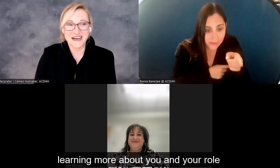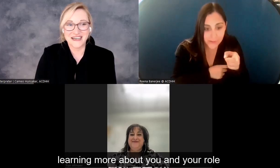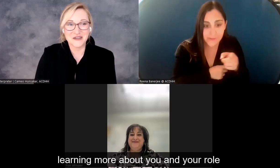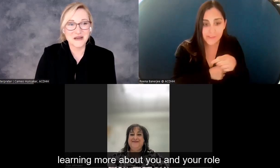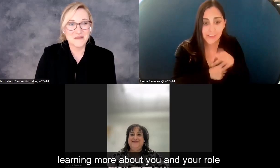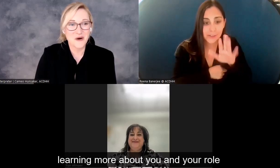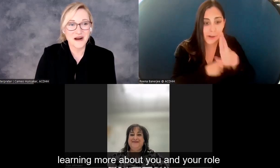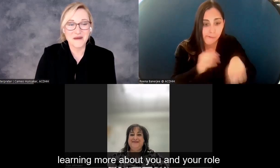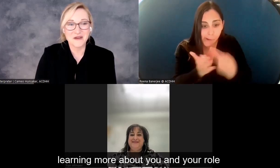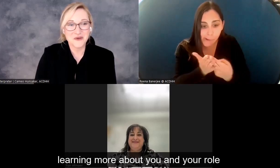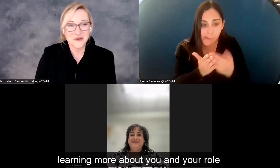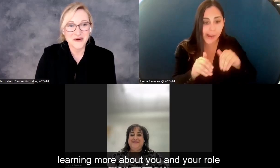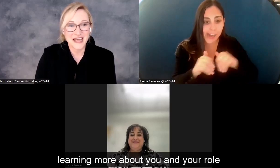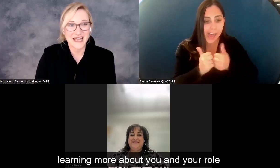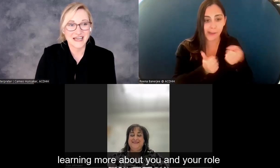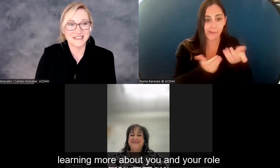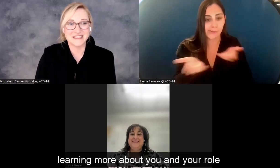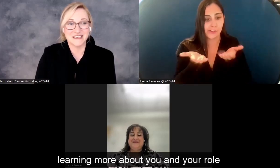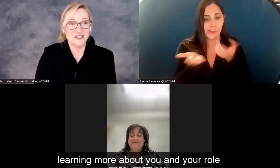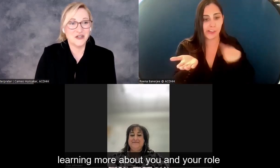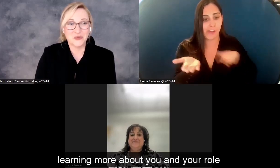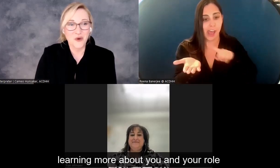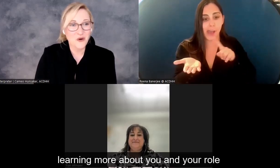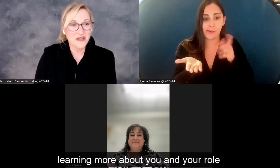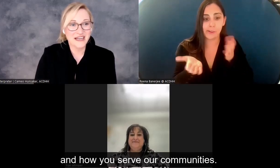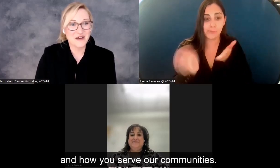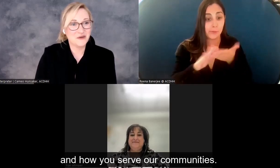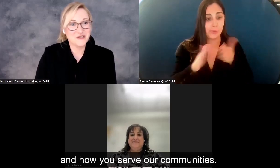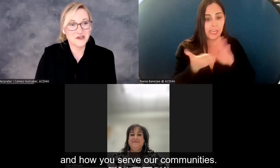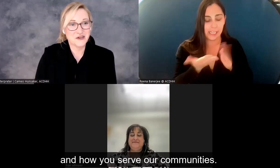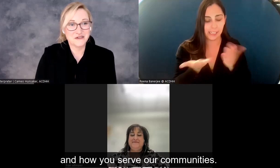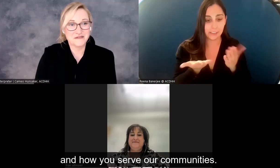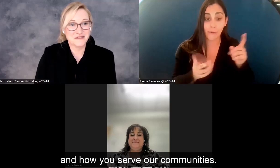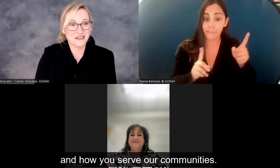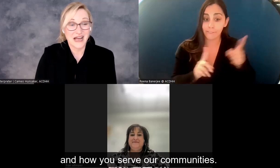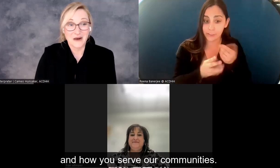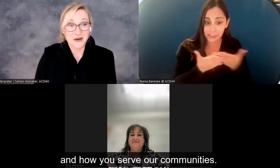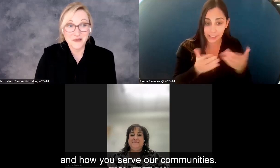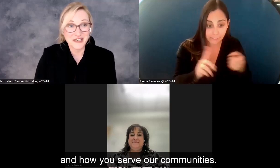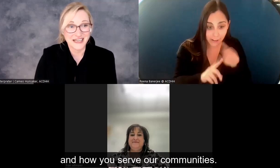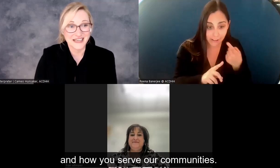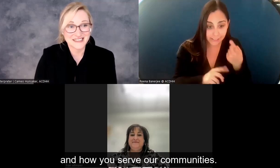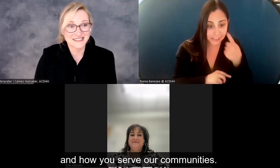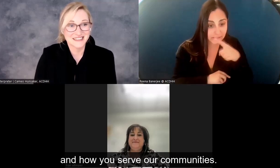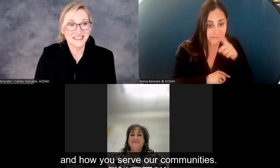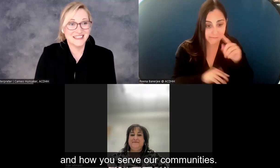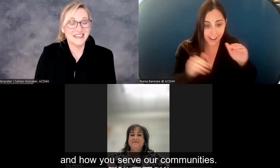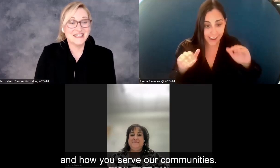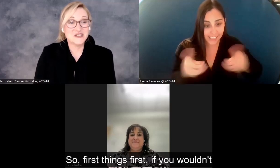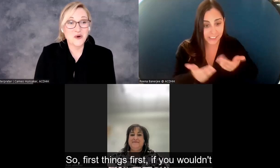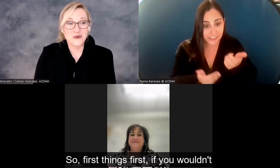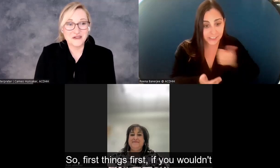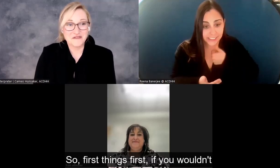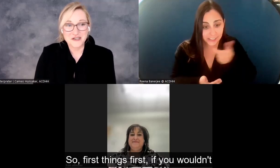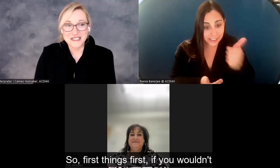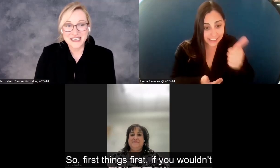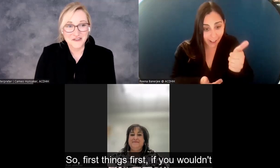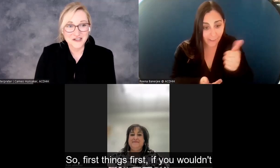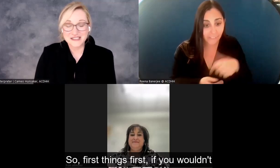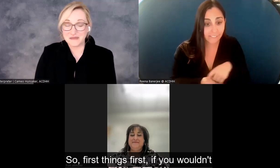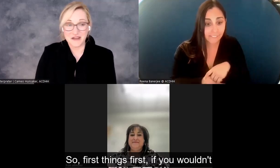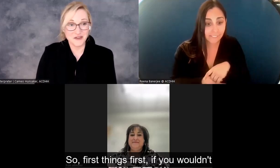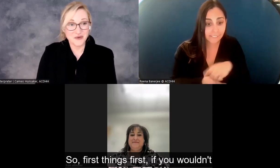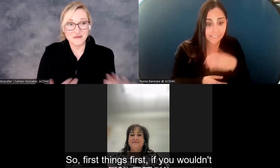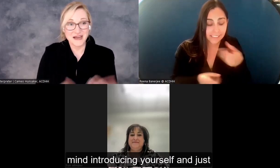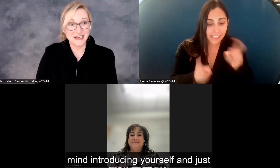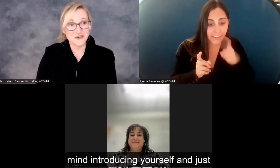to learning more about you and your role and how you serve our communities. So first things